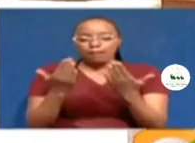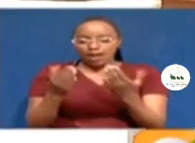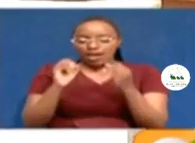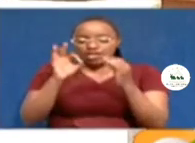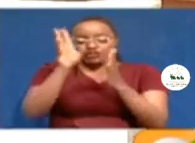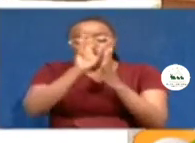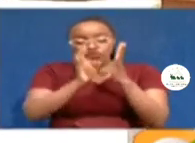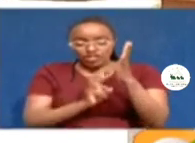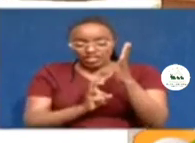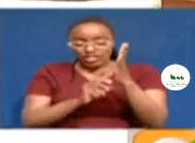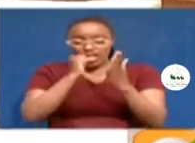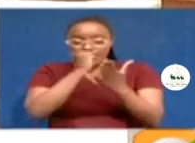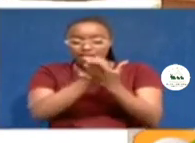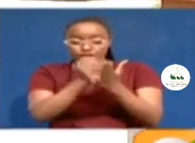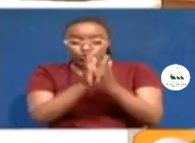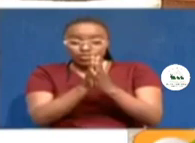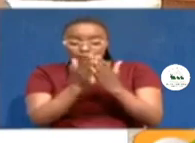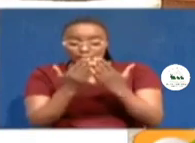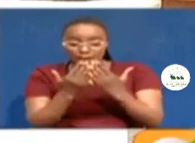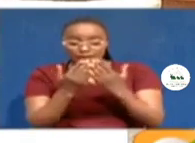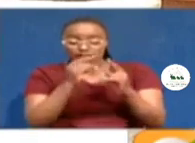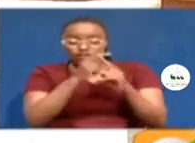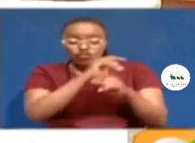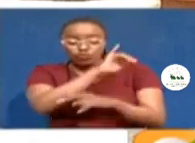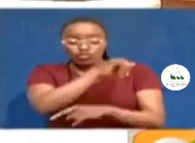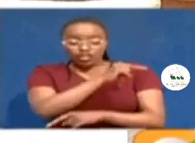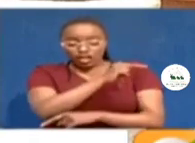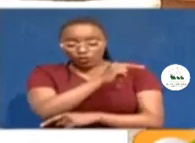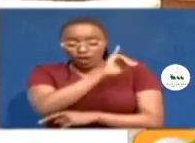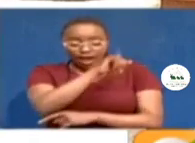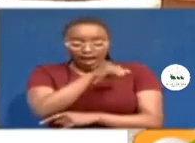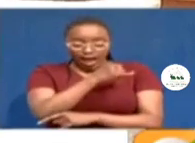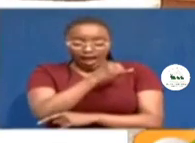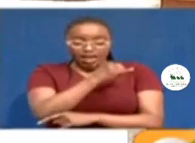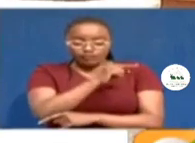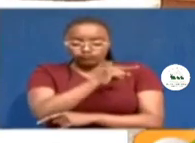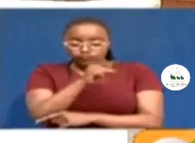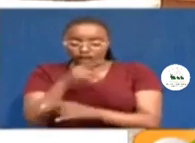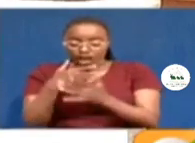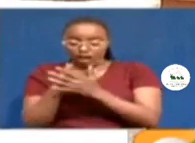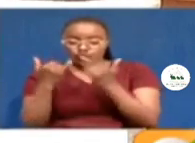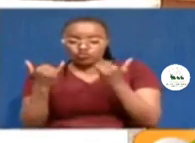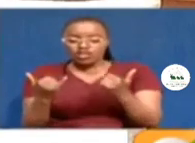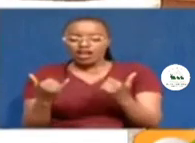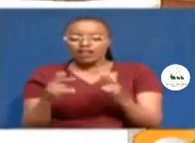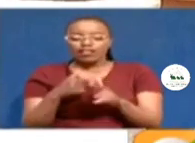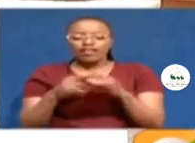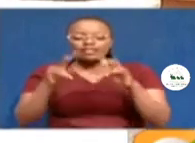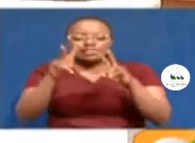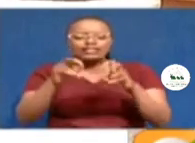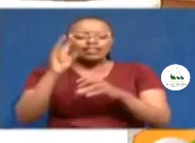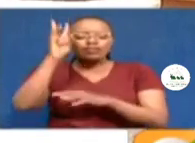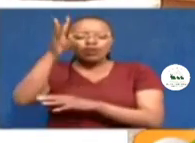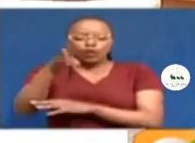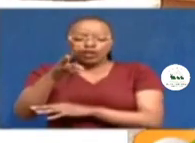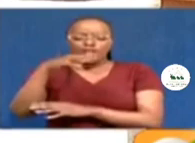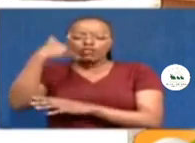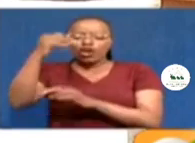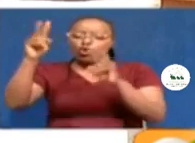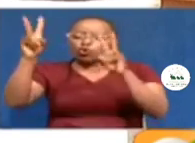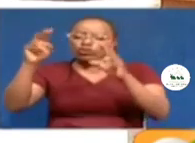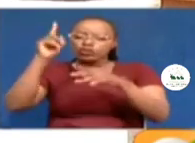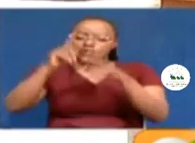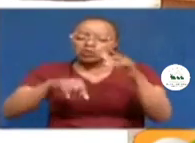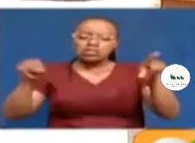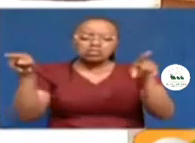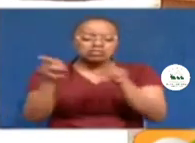you read the print media from January now to now, you will discover that the headline has been